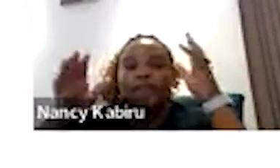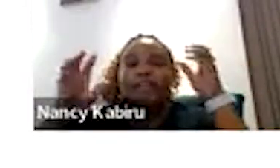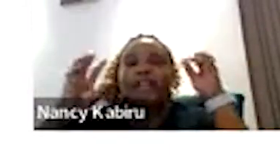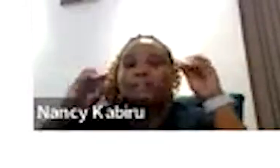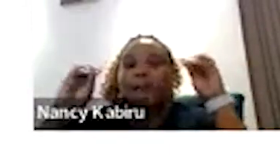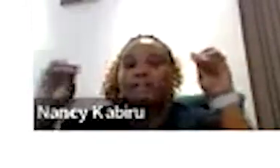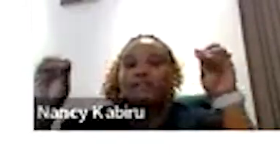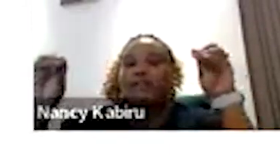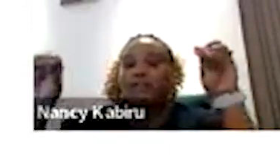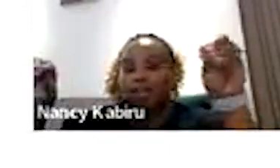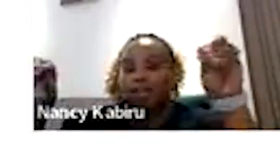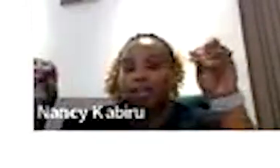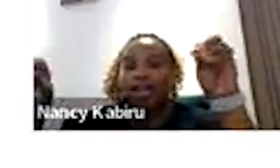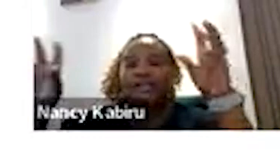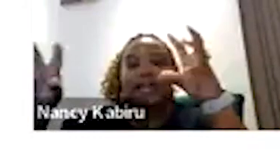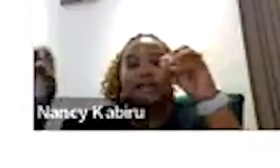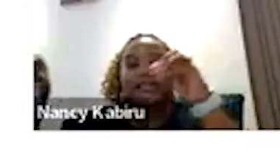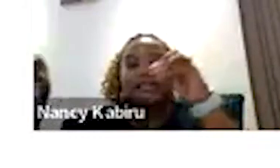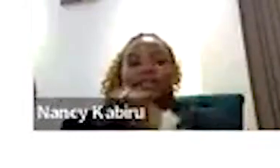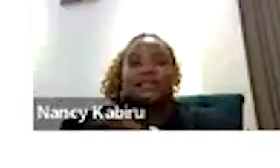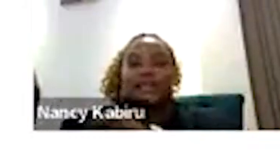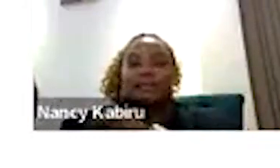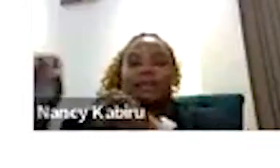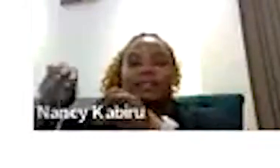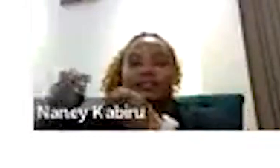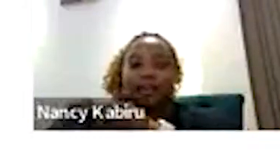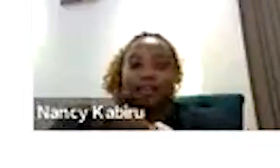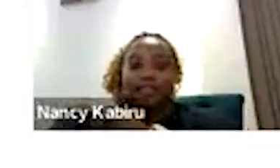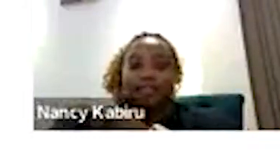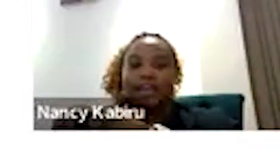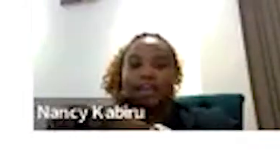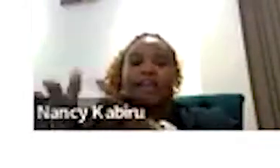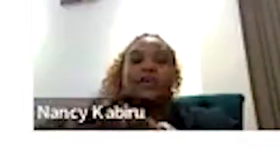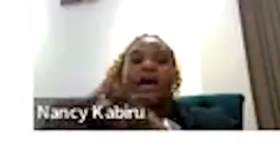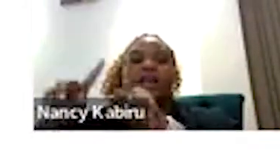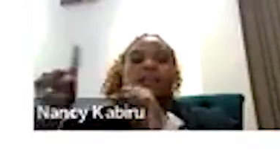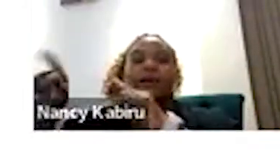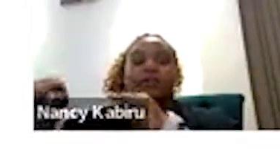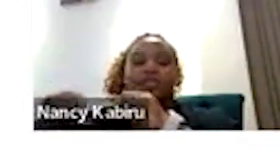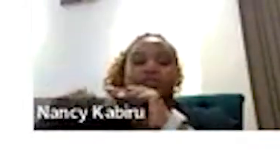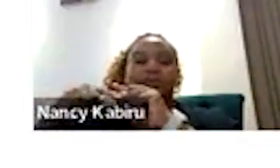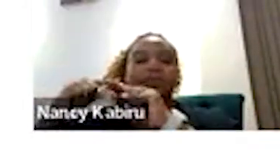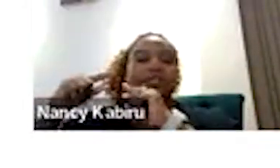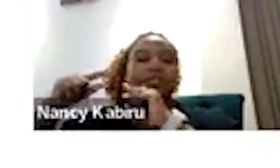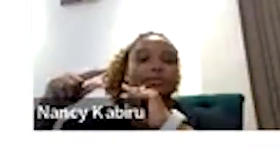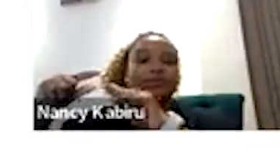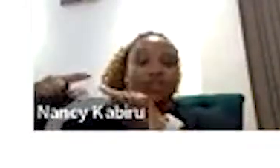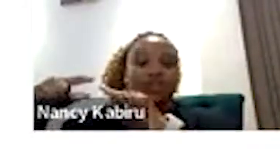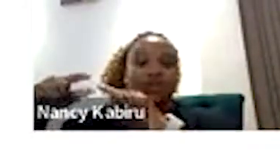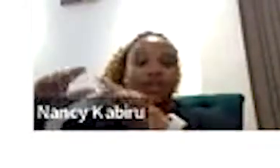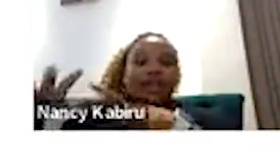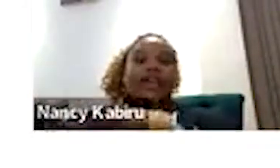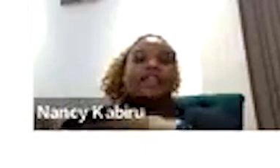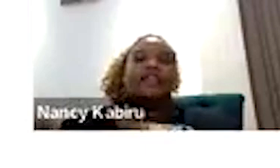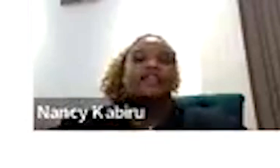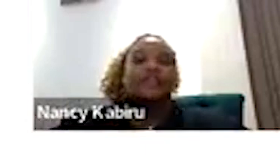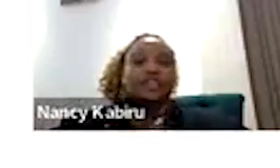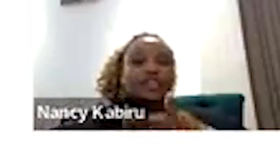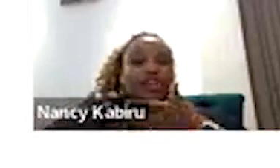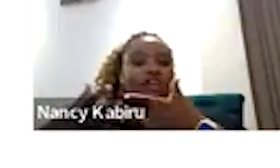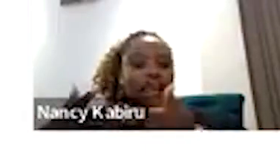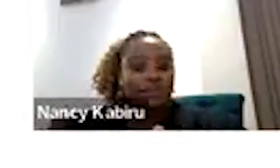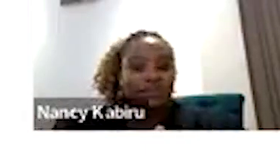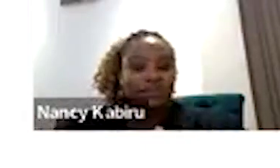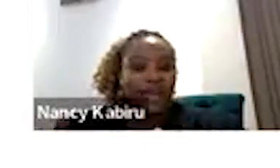if that part of your brain at that particular time gets affected and you had biological predisposition, then